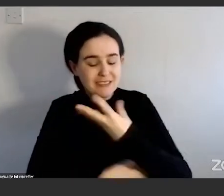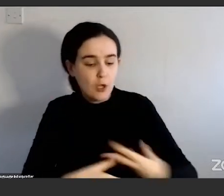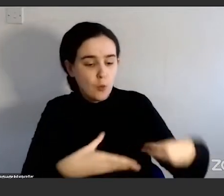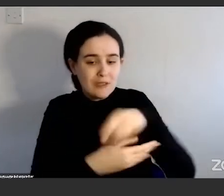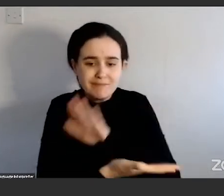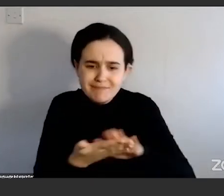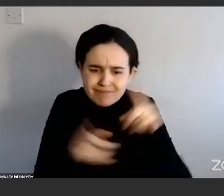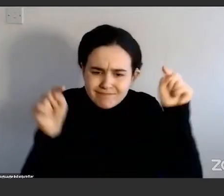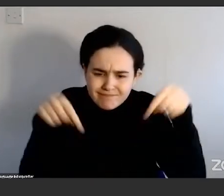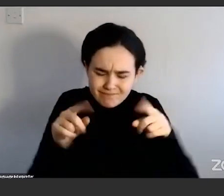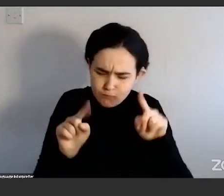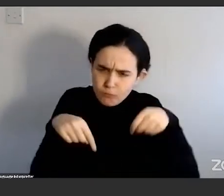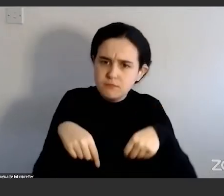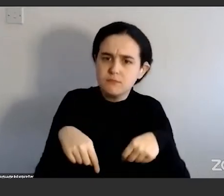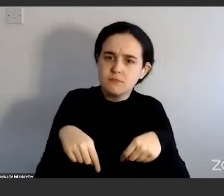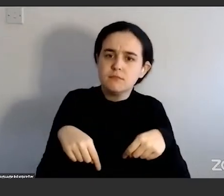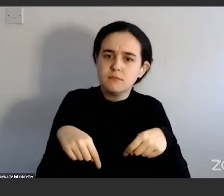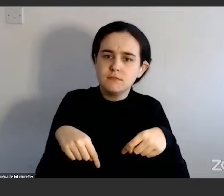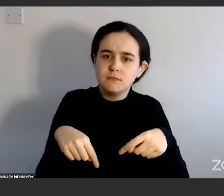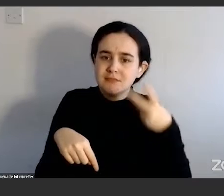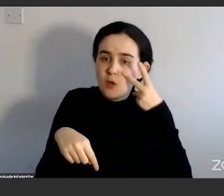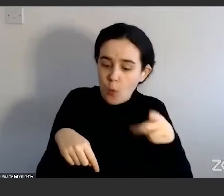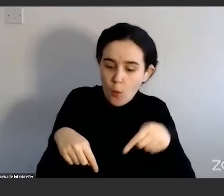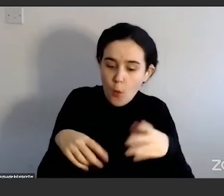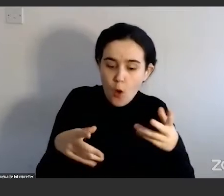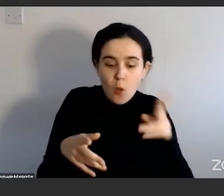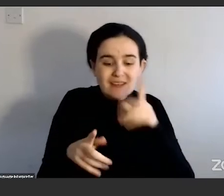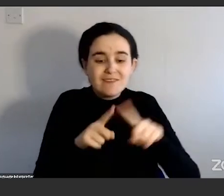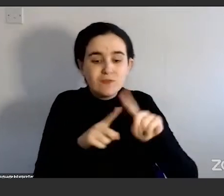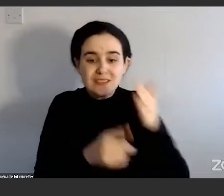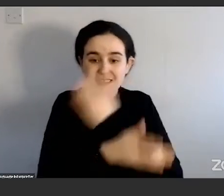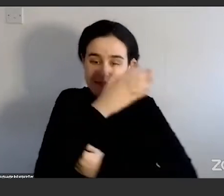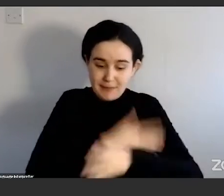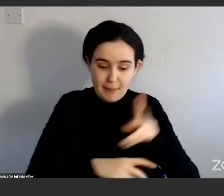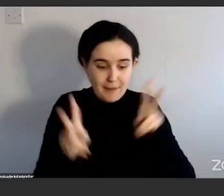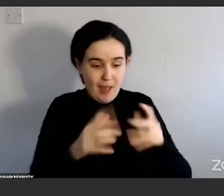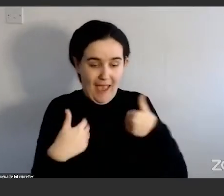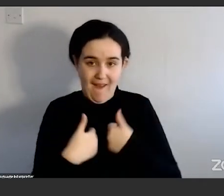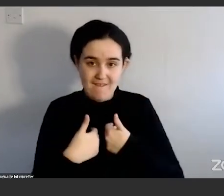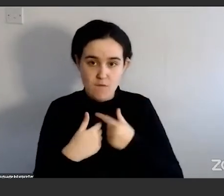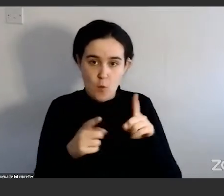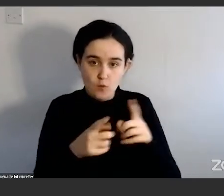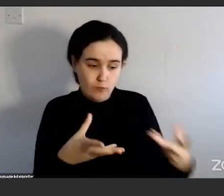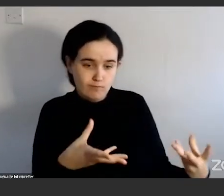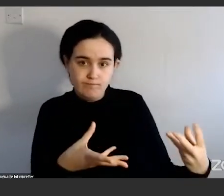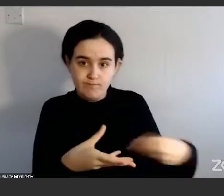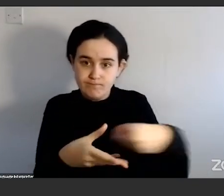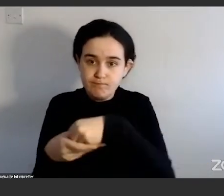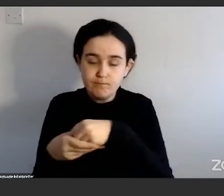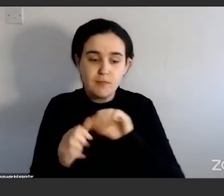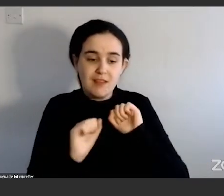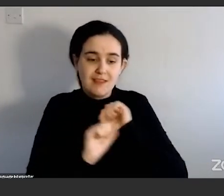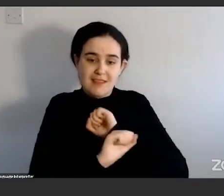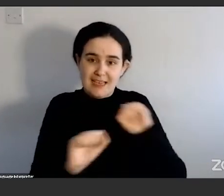with disabilities have historically faced and still face significant